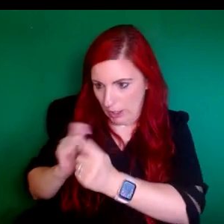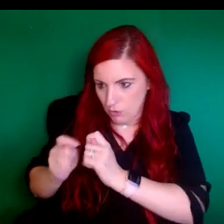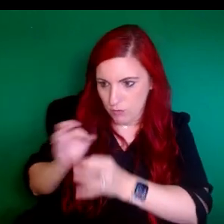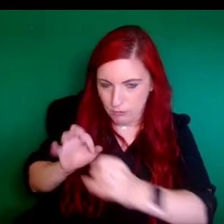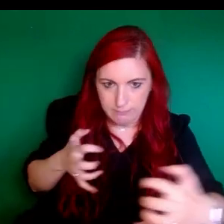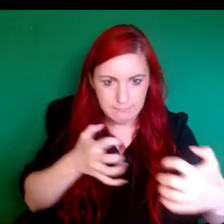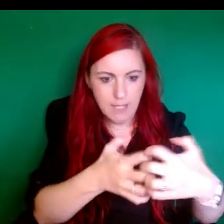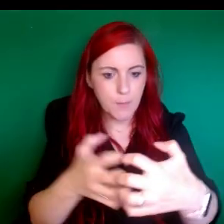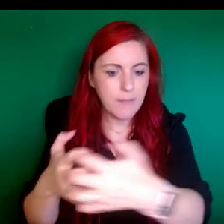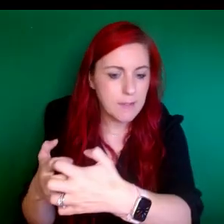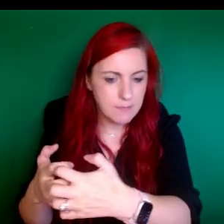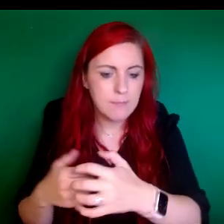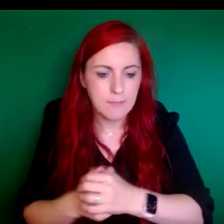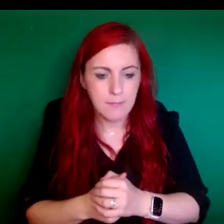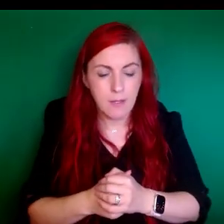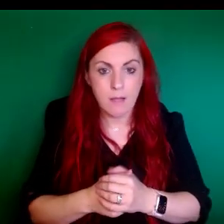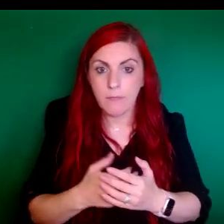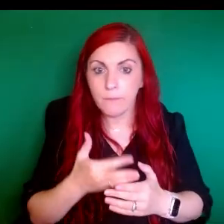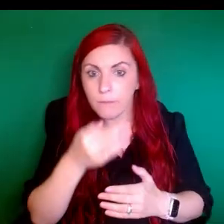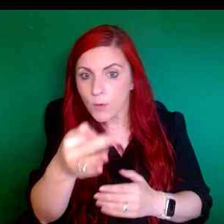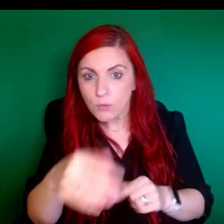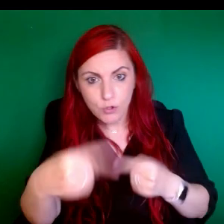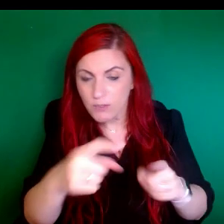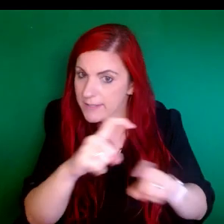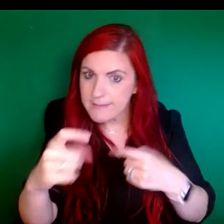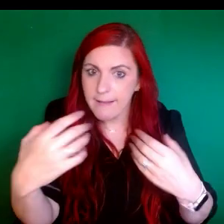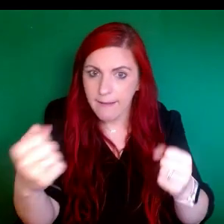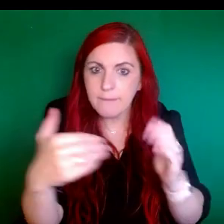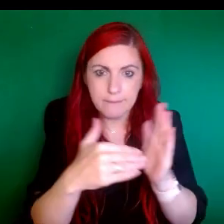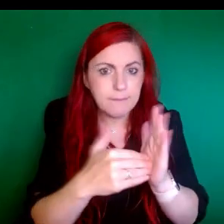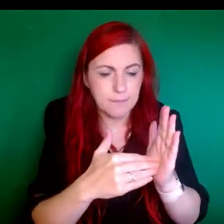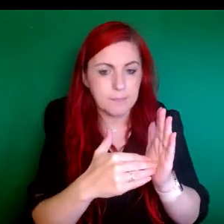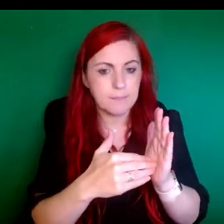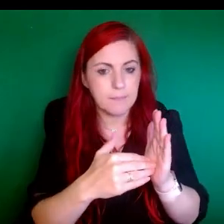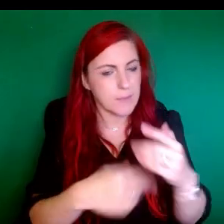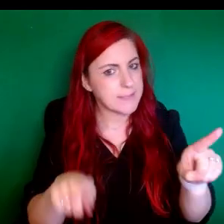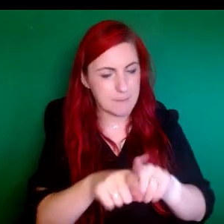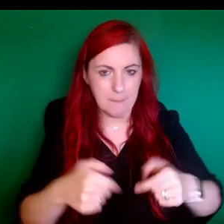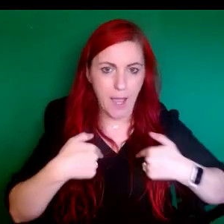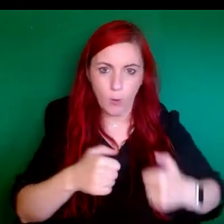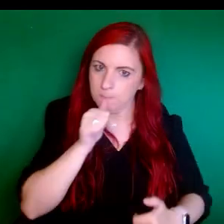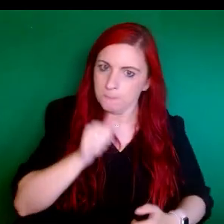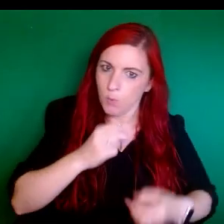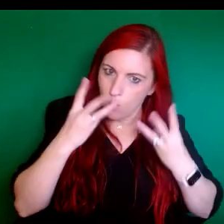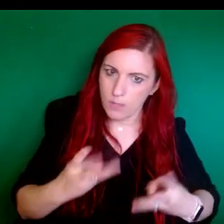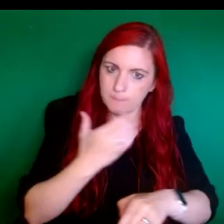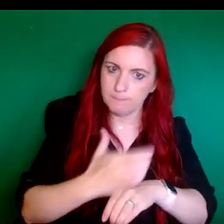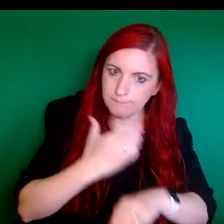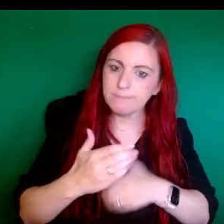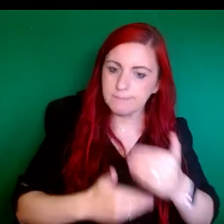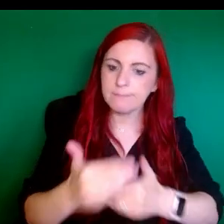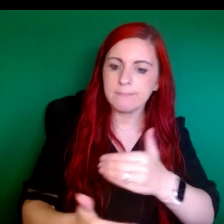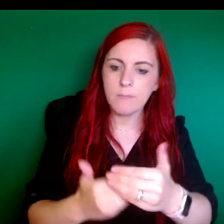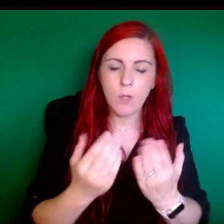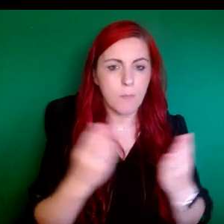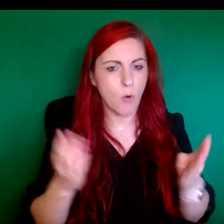challenges ahead remain significant, but so too is our resolve. Our board of directors is committed to the highest standards of